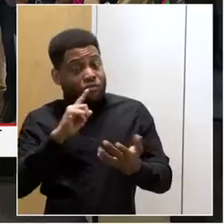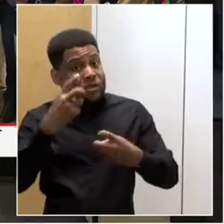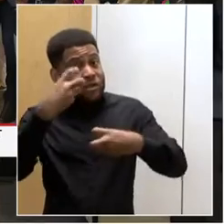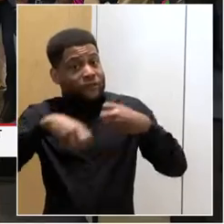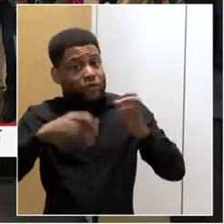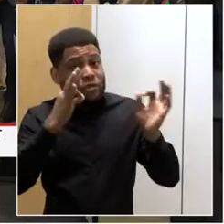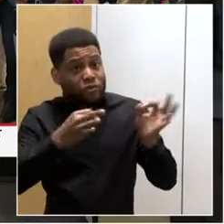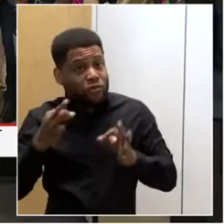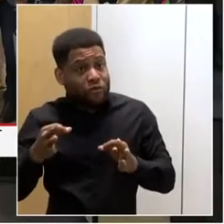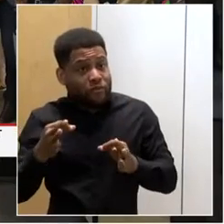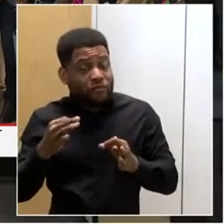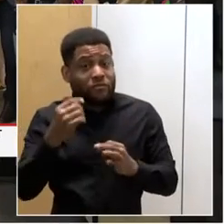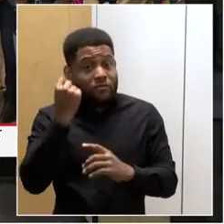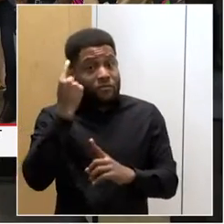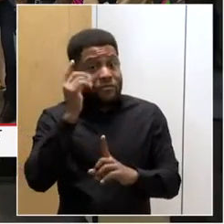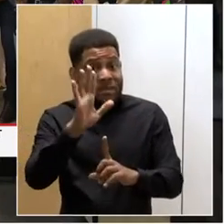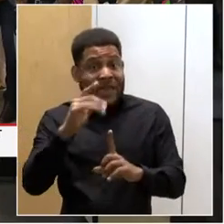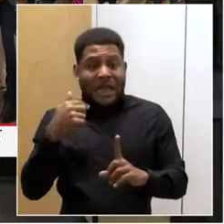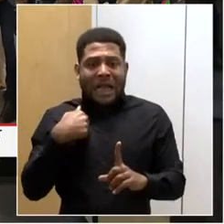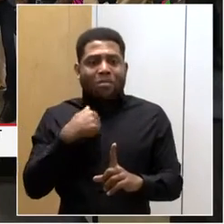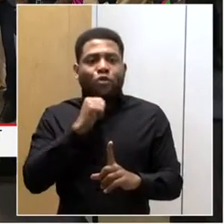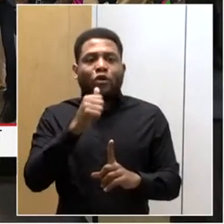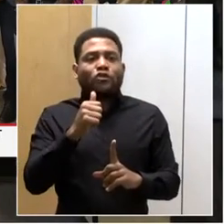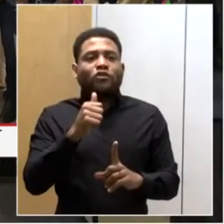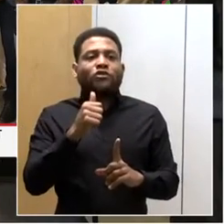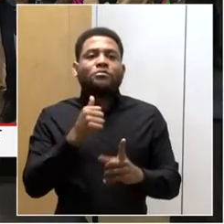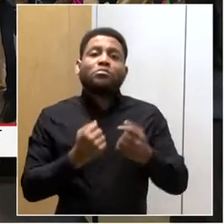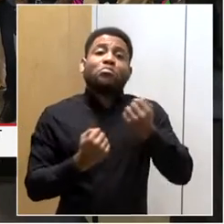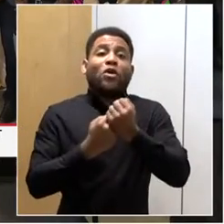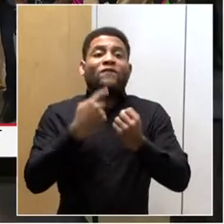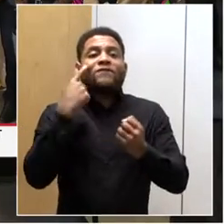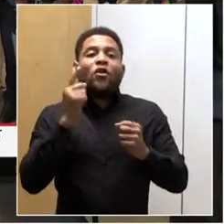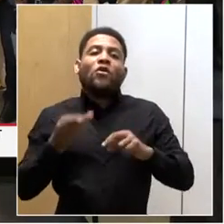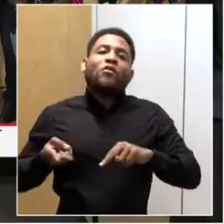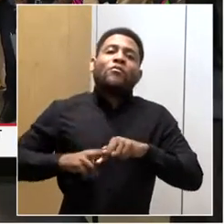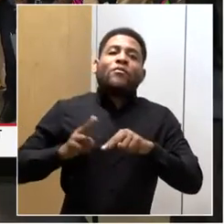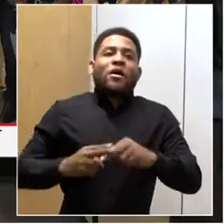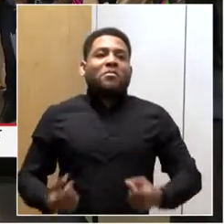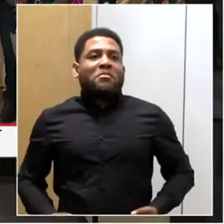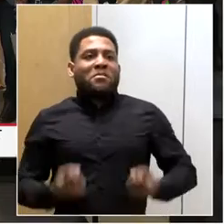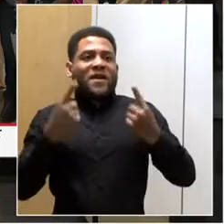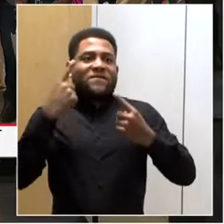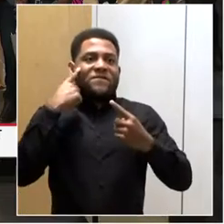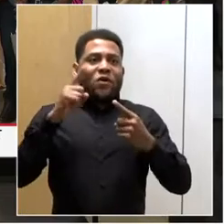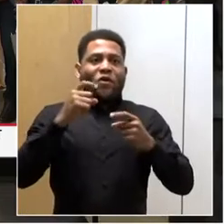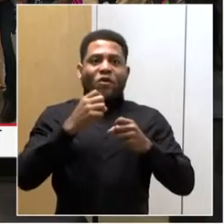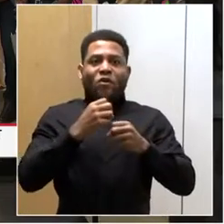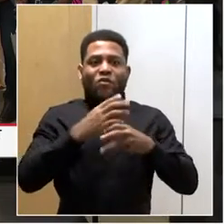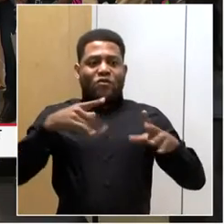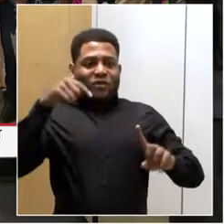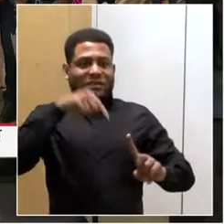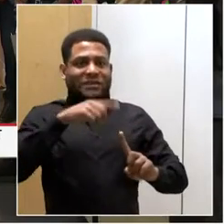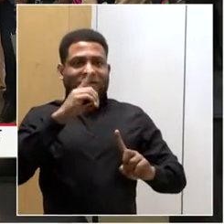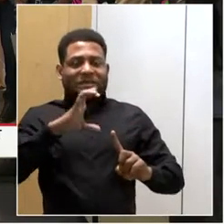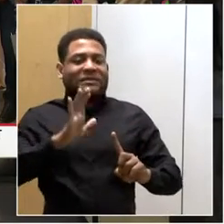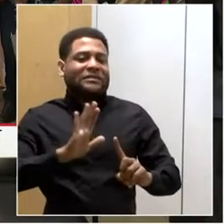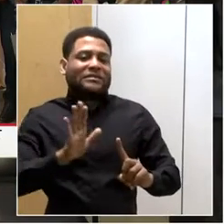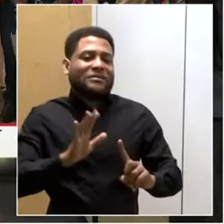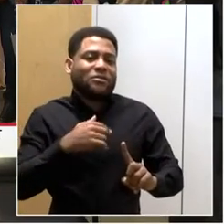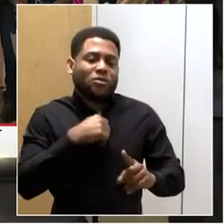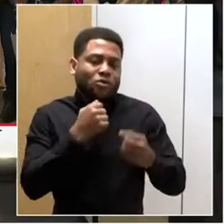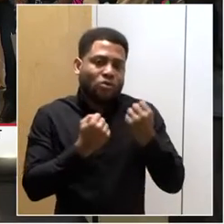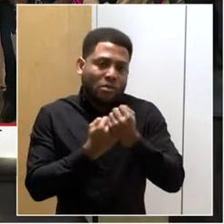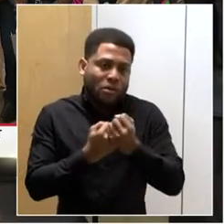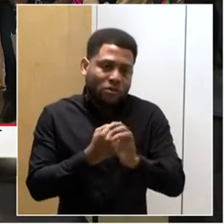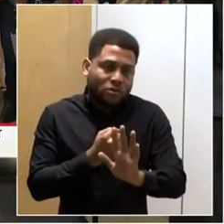up spending on programs that don't increase the growth in the district. I sent the council a budget that does not include income